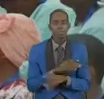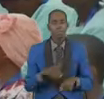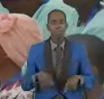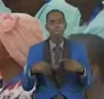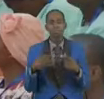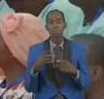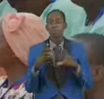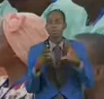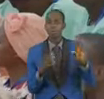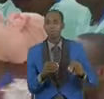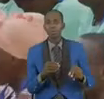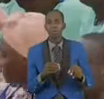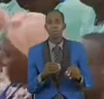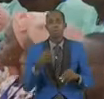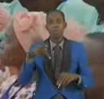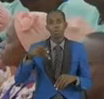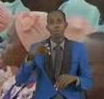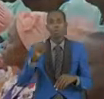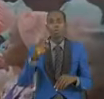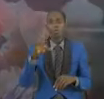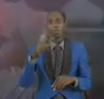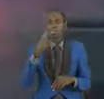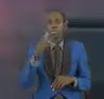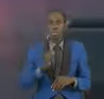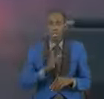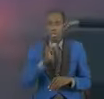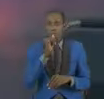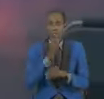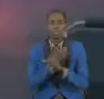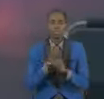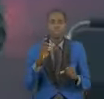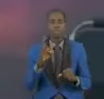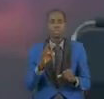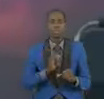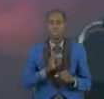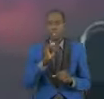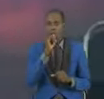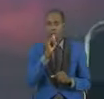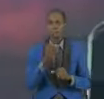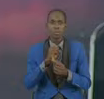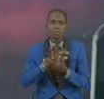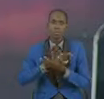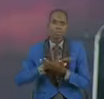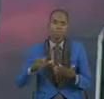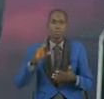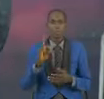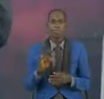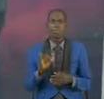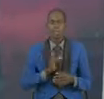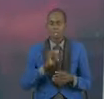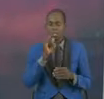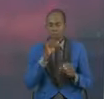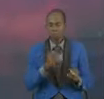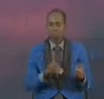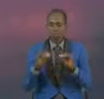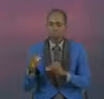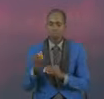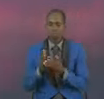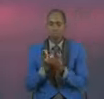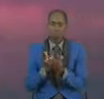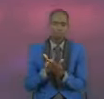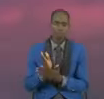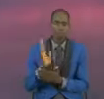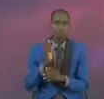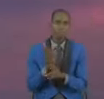I'm saved. I'm sanctified. And I'm set right. And I'm steadfast in